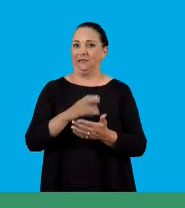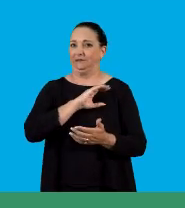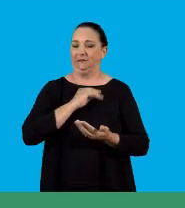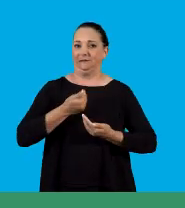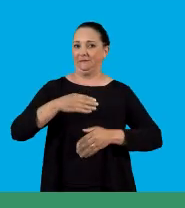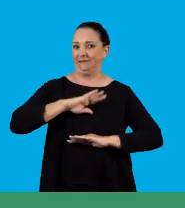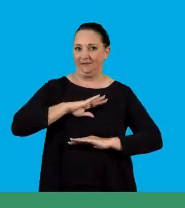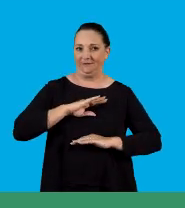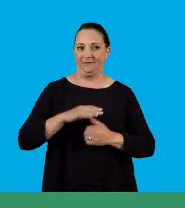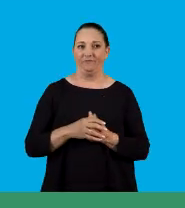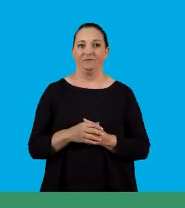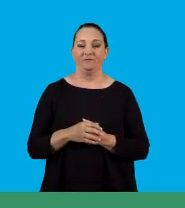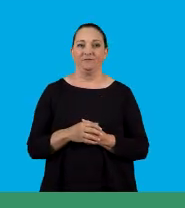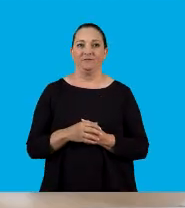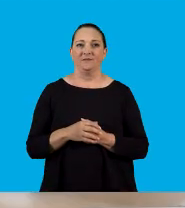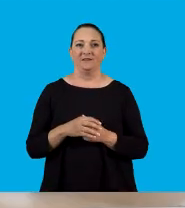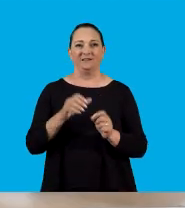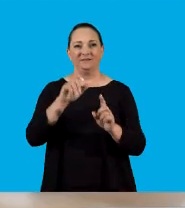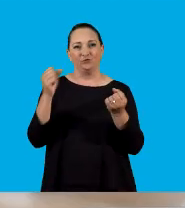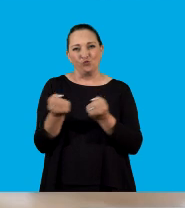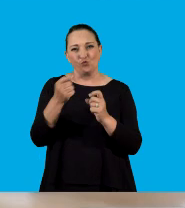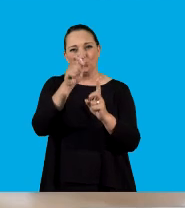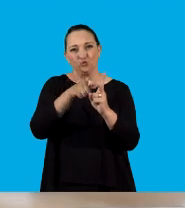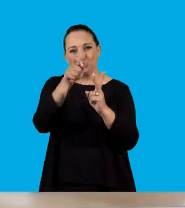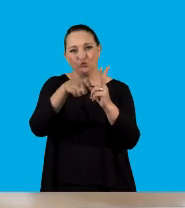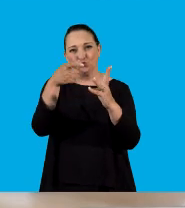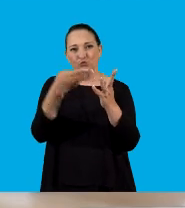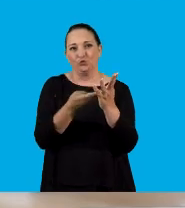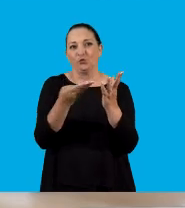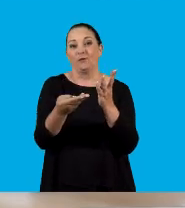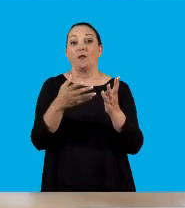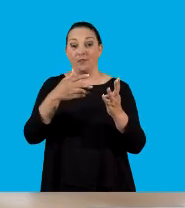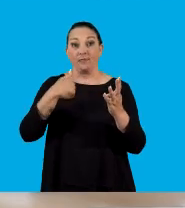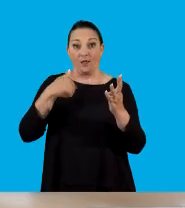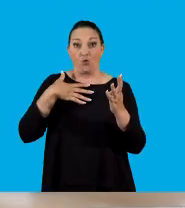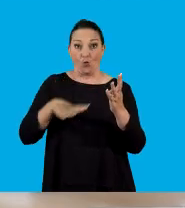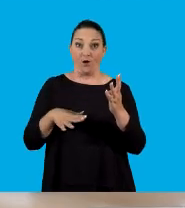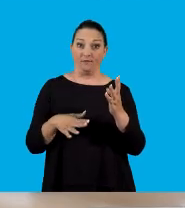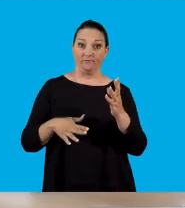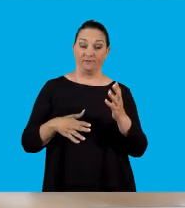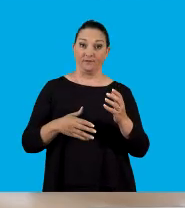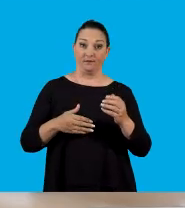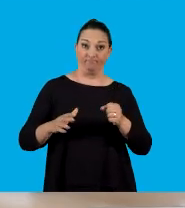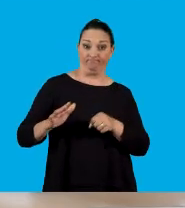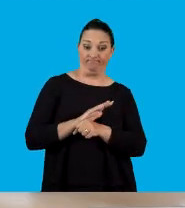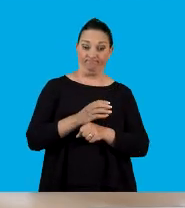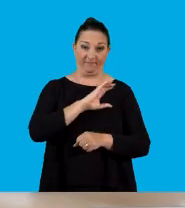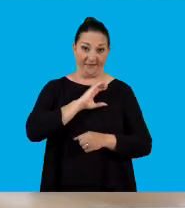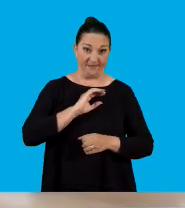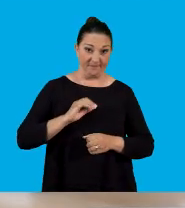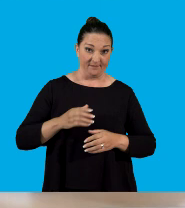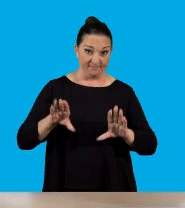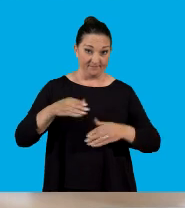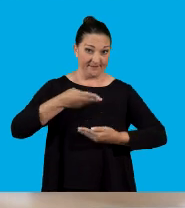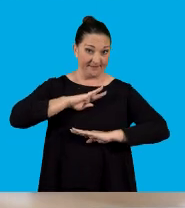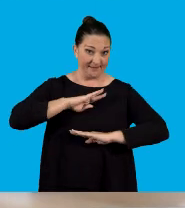now this as a negative impact to say, yes, employees and the organizations want to achieve total client satisfaction, but